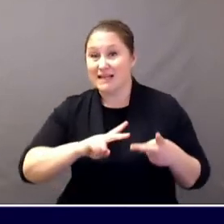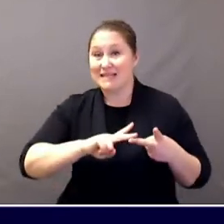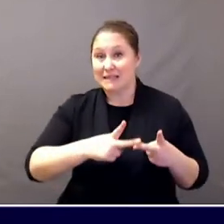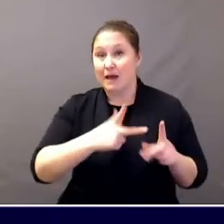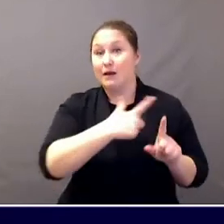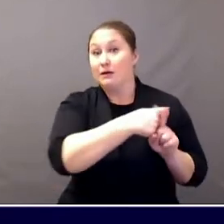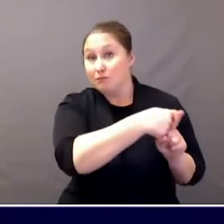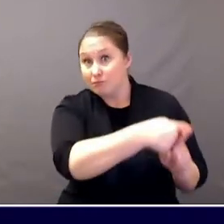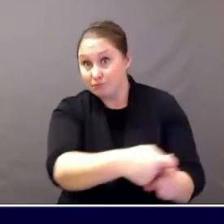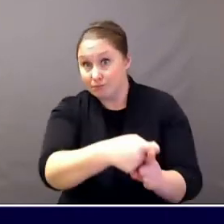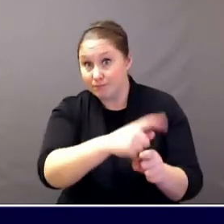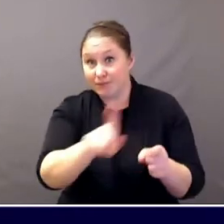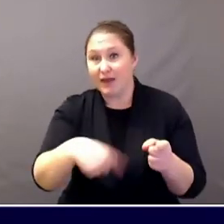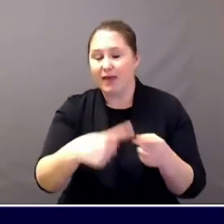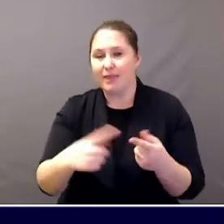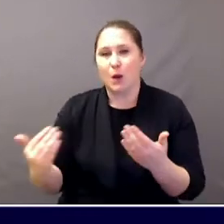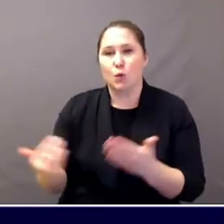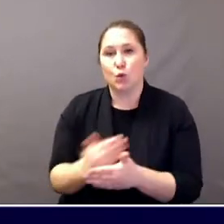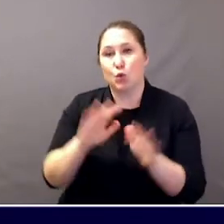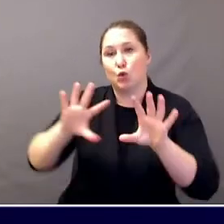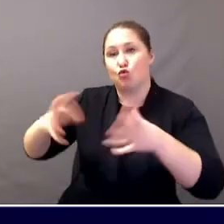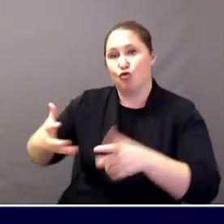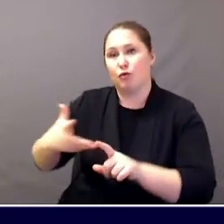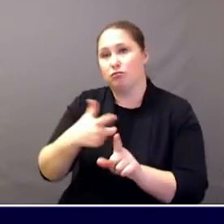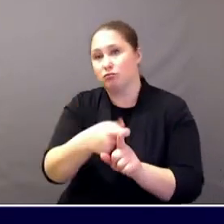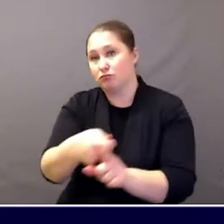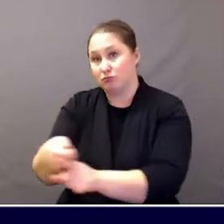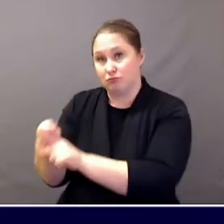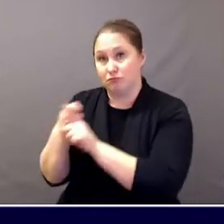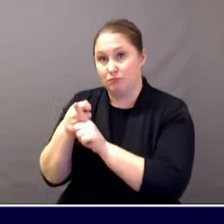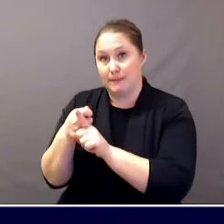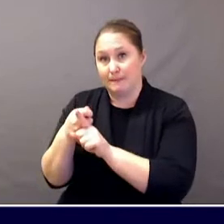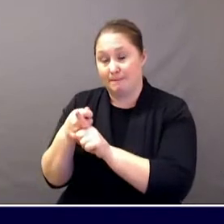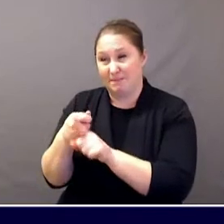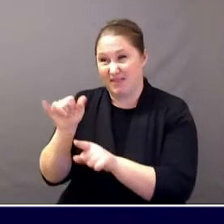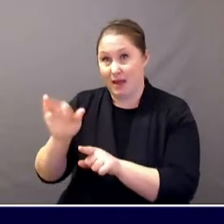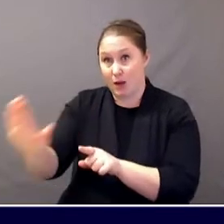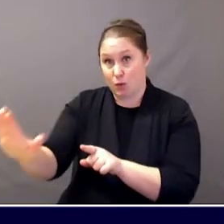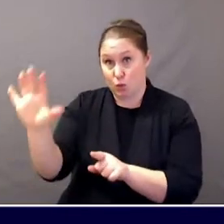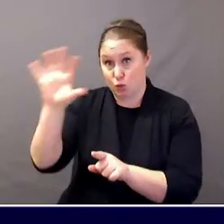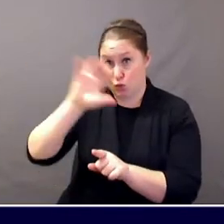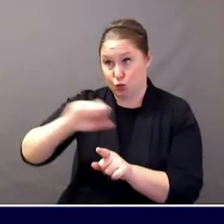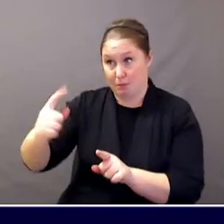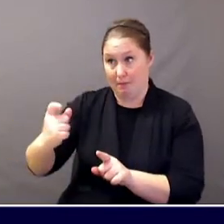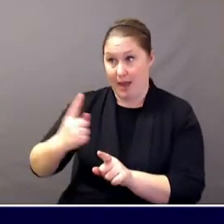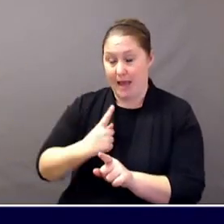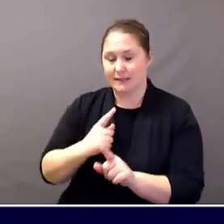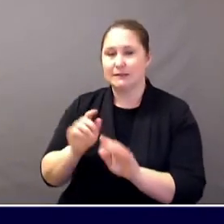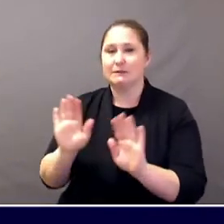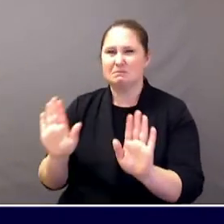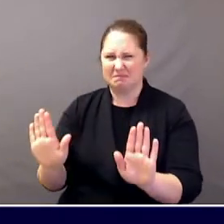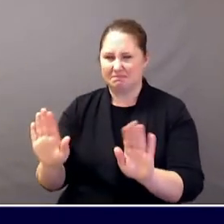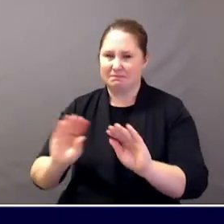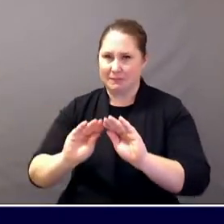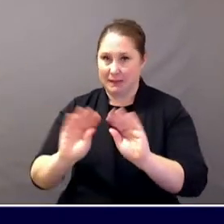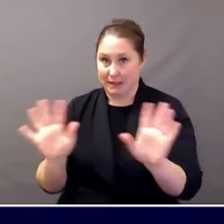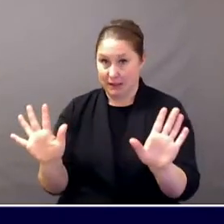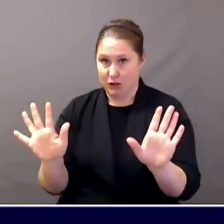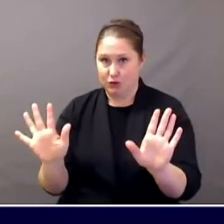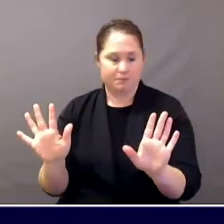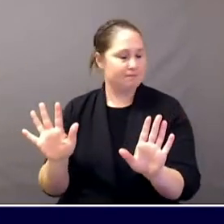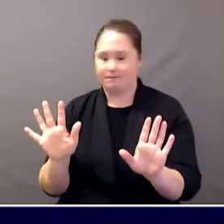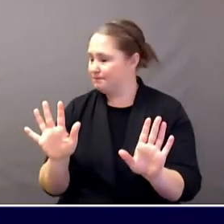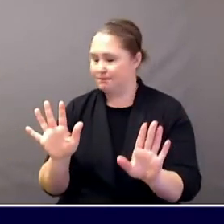can vaccinate a new batch of folks with their first and then subsequently second doses. But what we found in practice is that that's not the